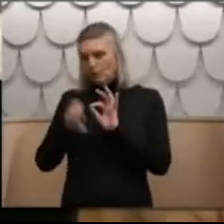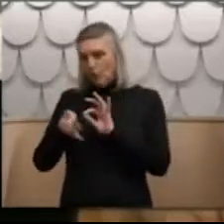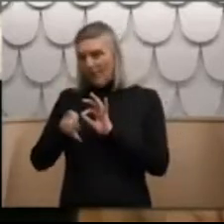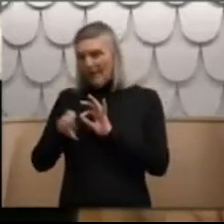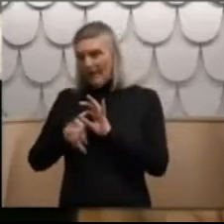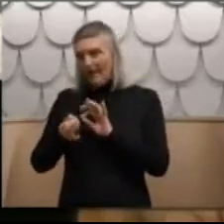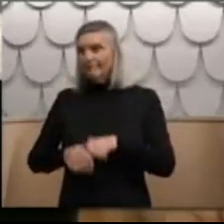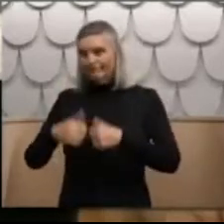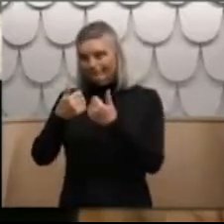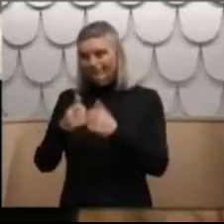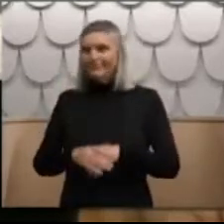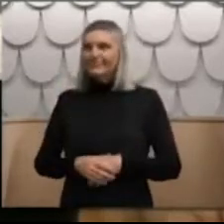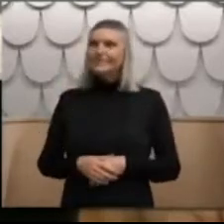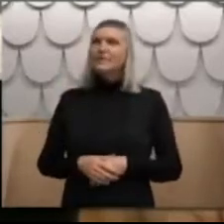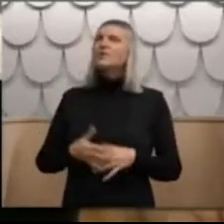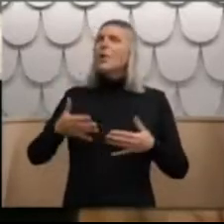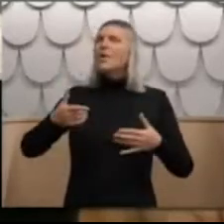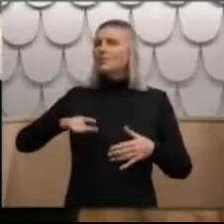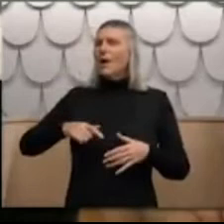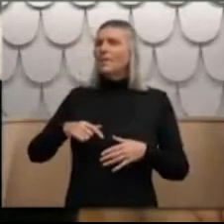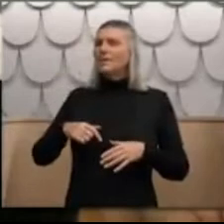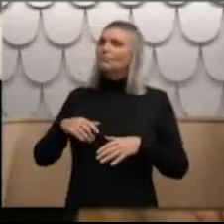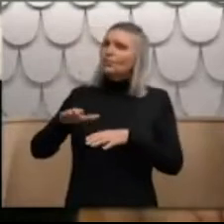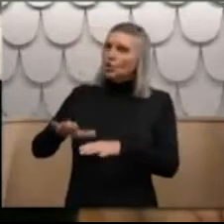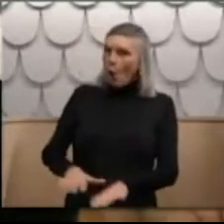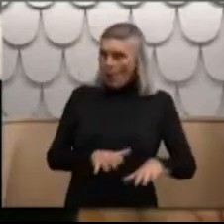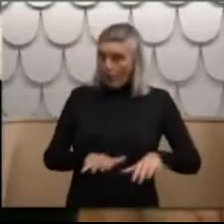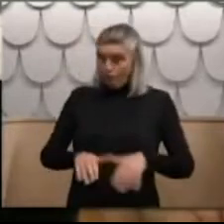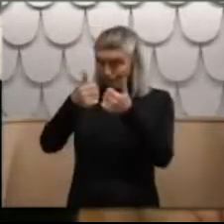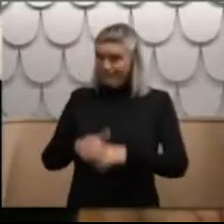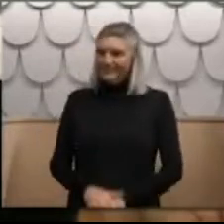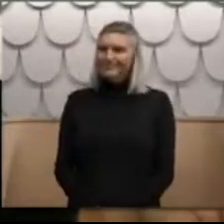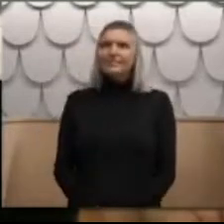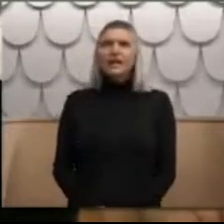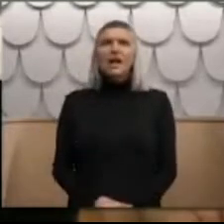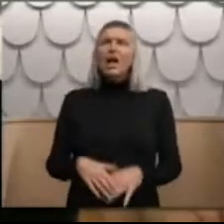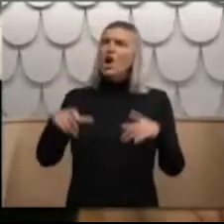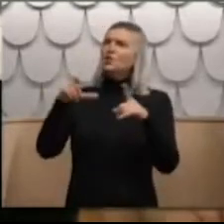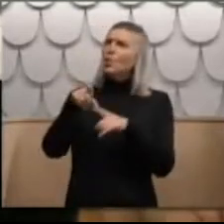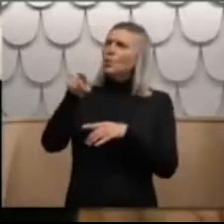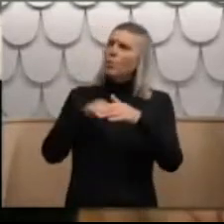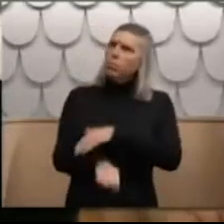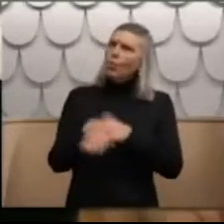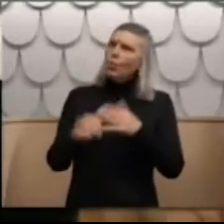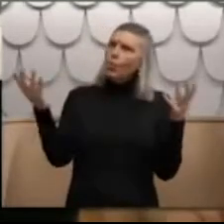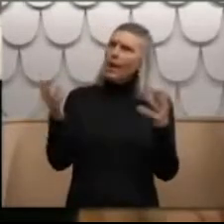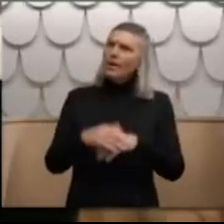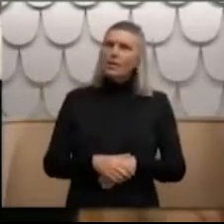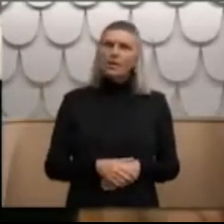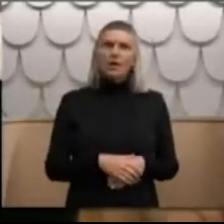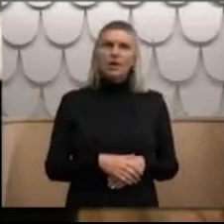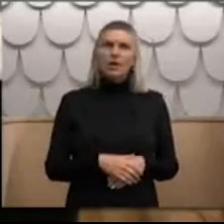language people over there. So that's why I might be speaking a bit slower. So, Donald, where were you born? In